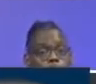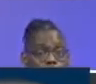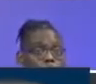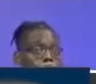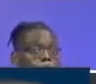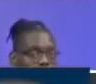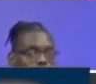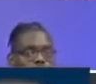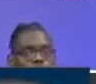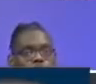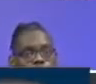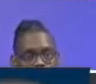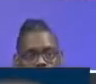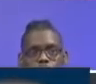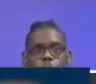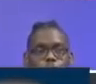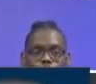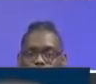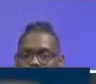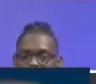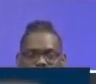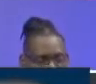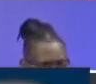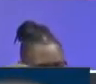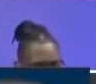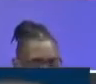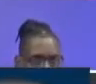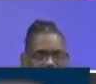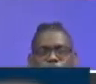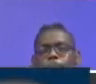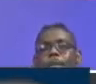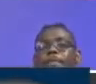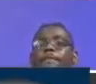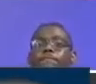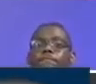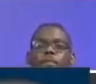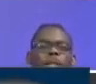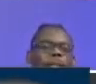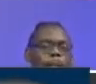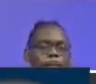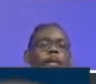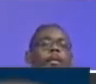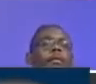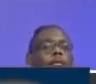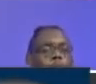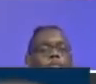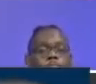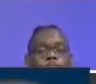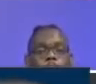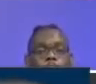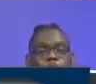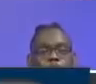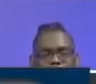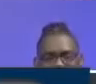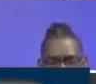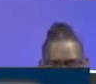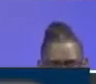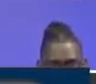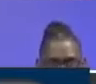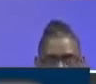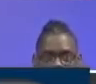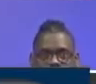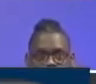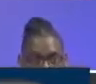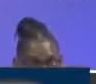can be, we can be. Ask those of our population who go abroad and live in Canada and the United States and